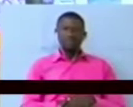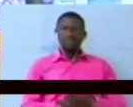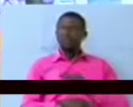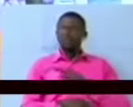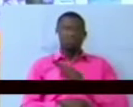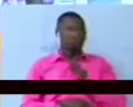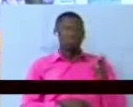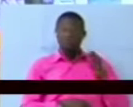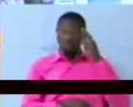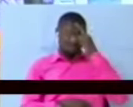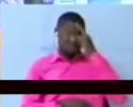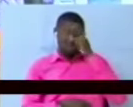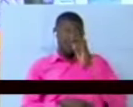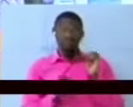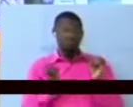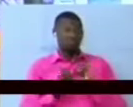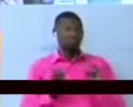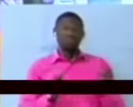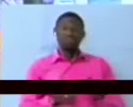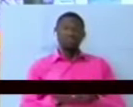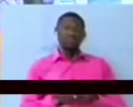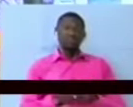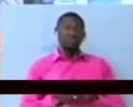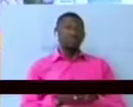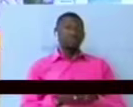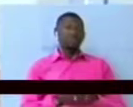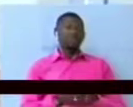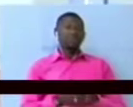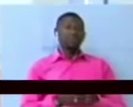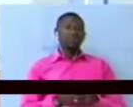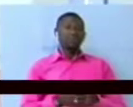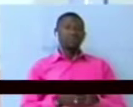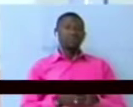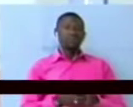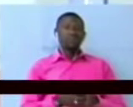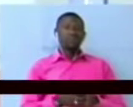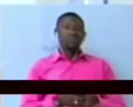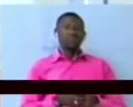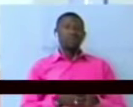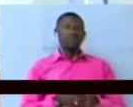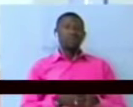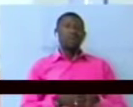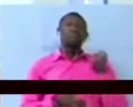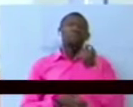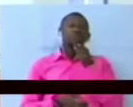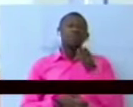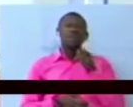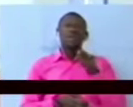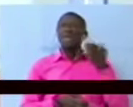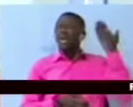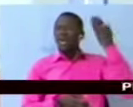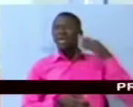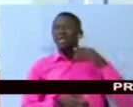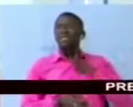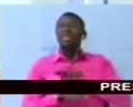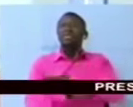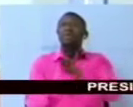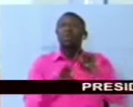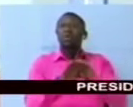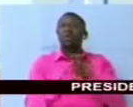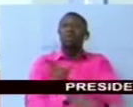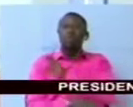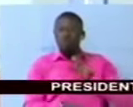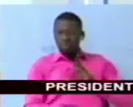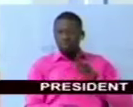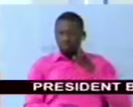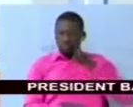reason. The fact that you were the previous owner of that house, is that of that compound, is that